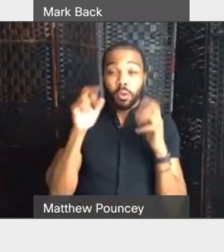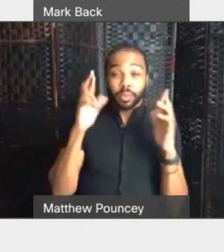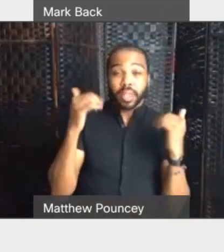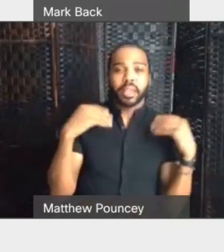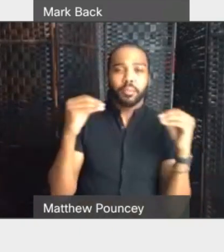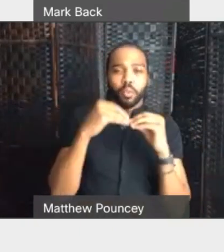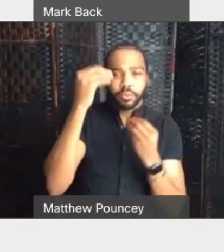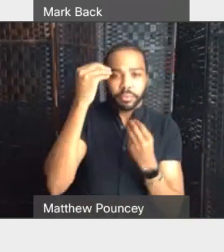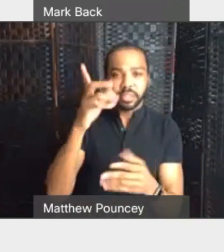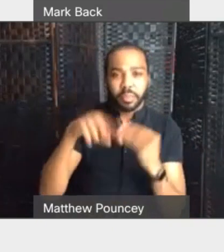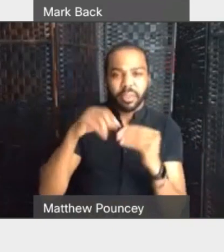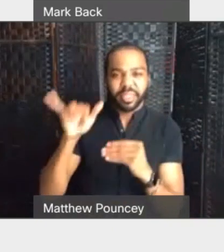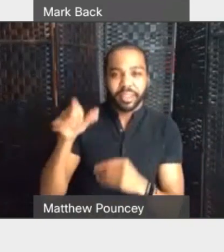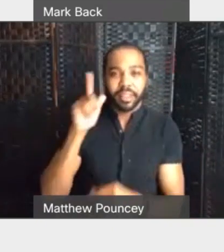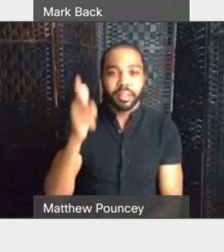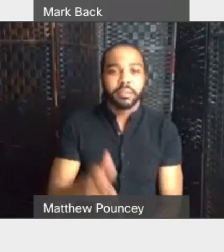later.